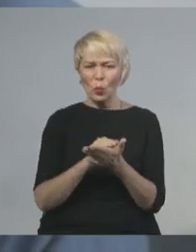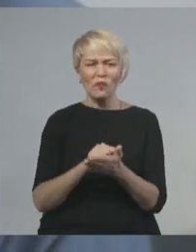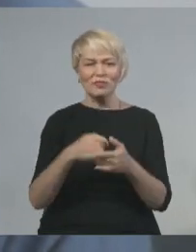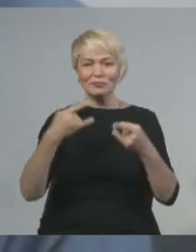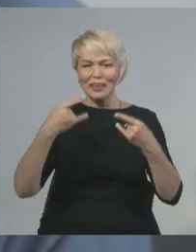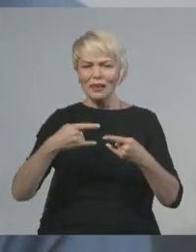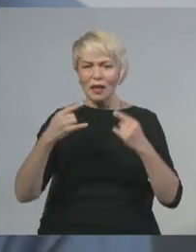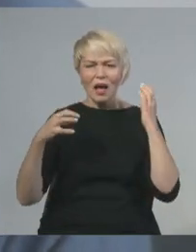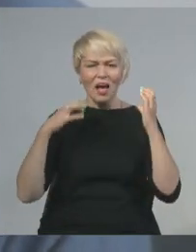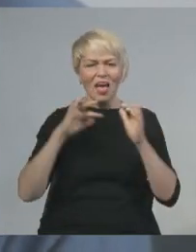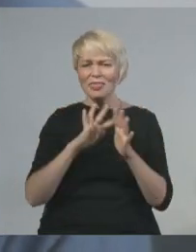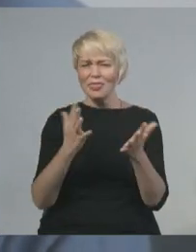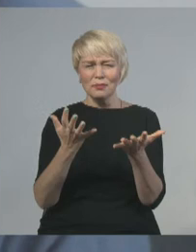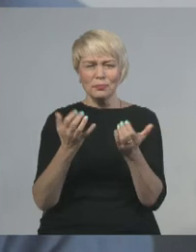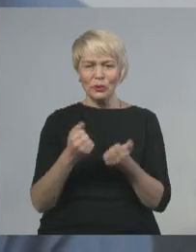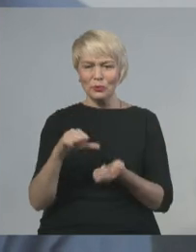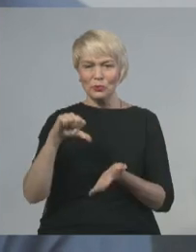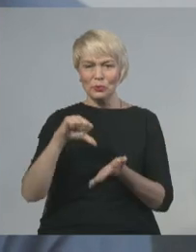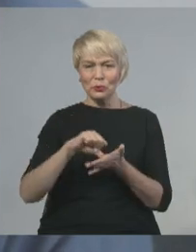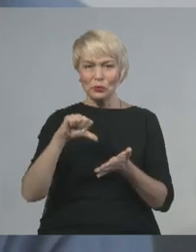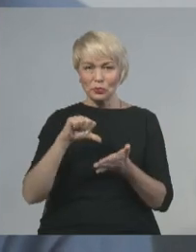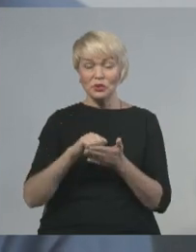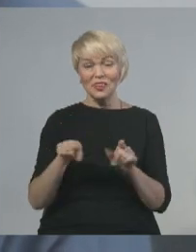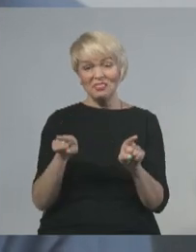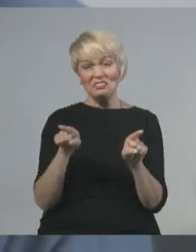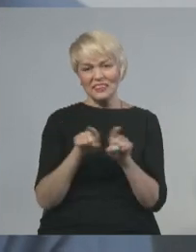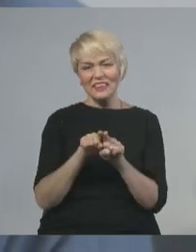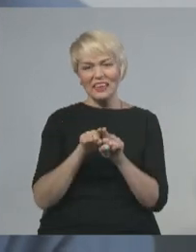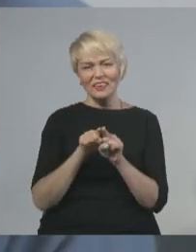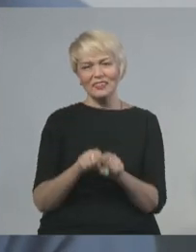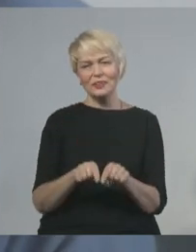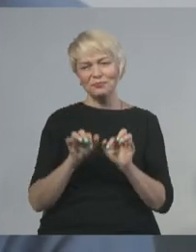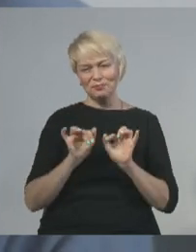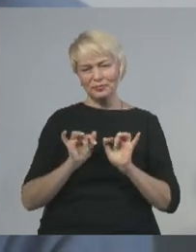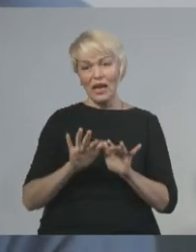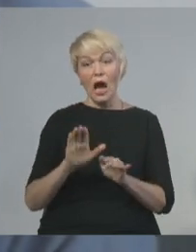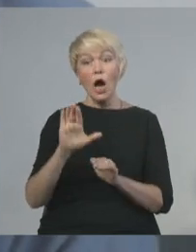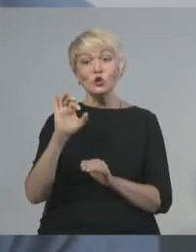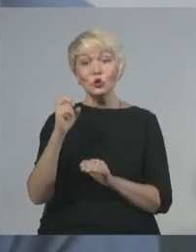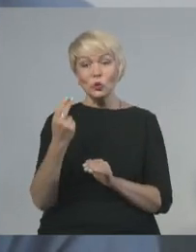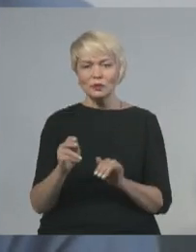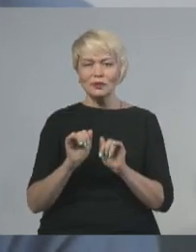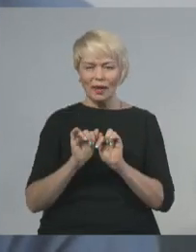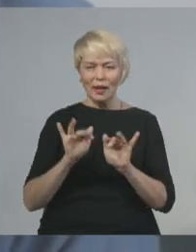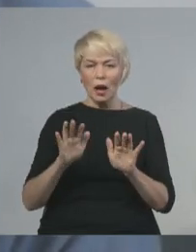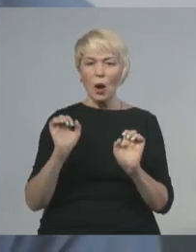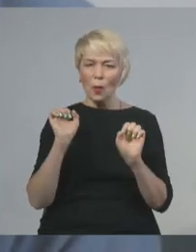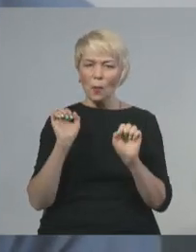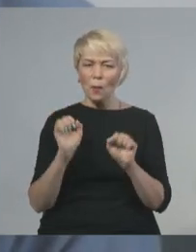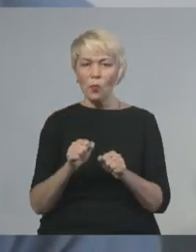case so social media yes obviously but um